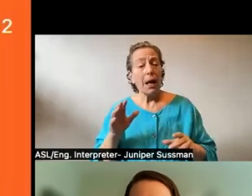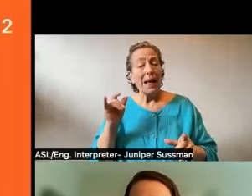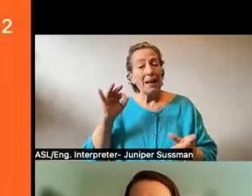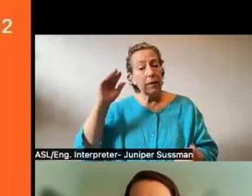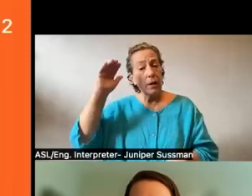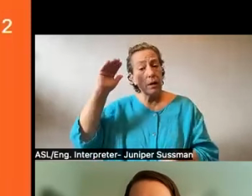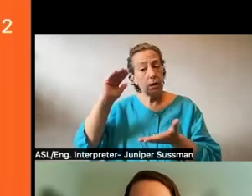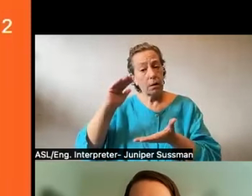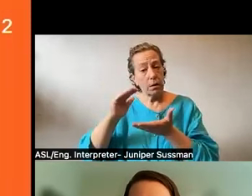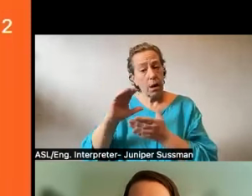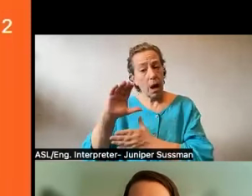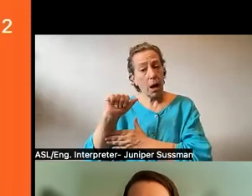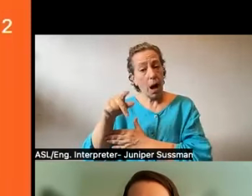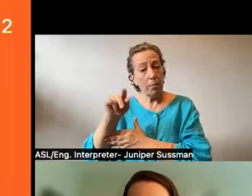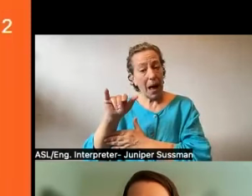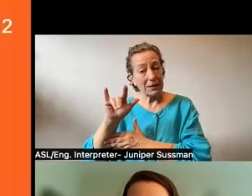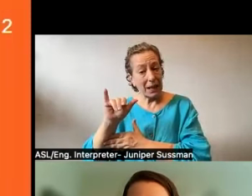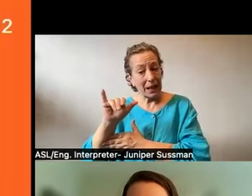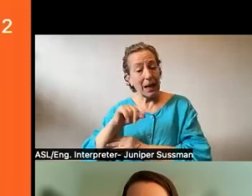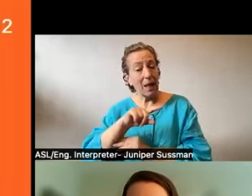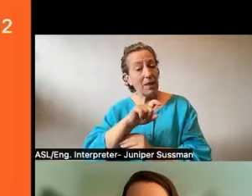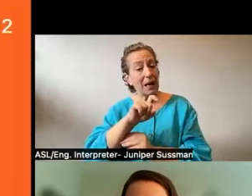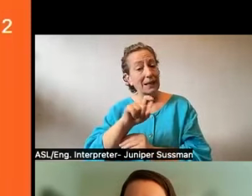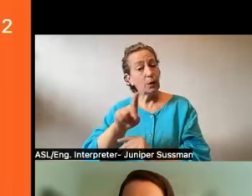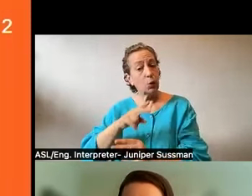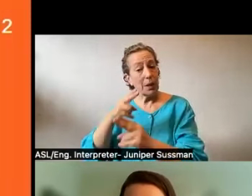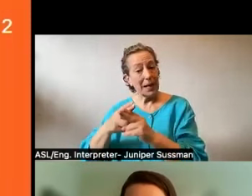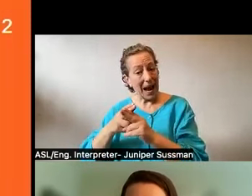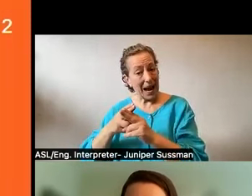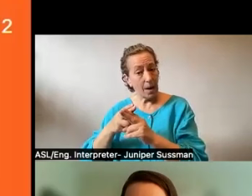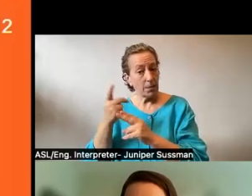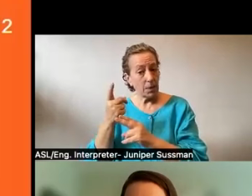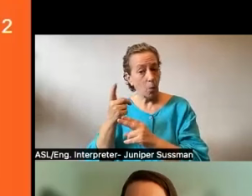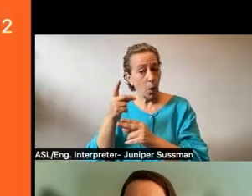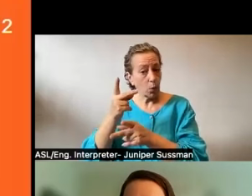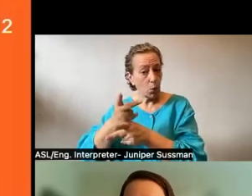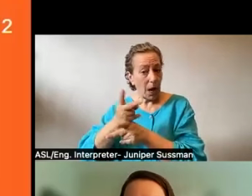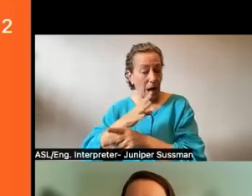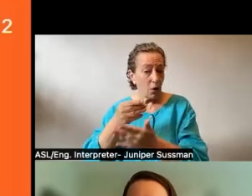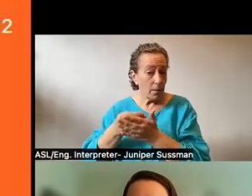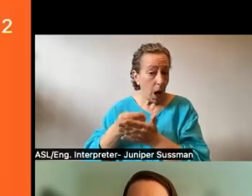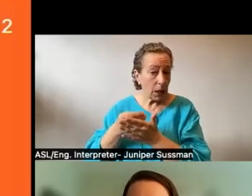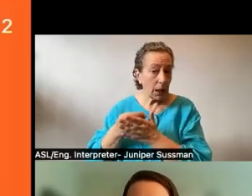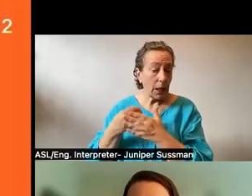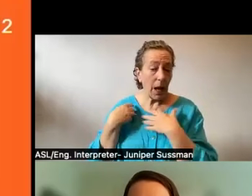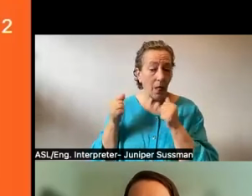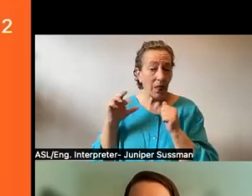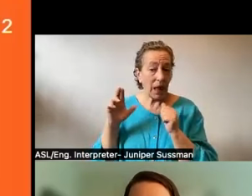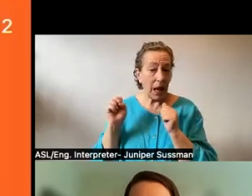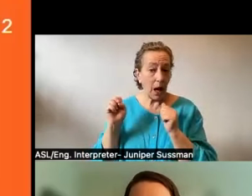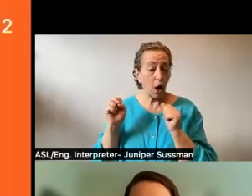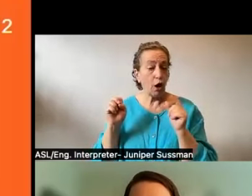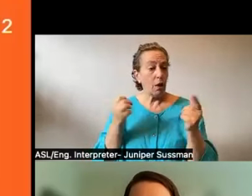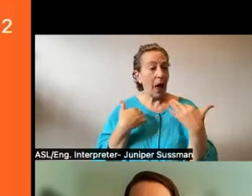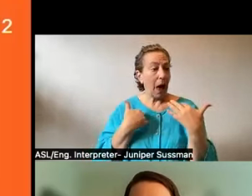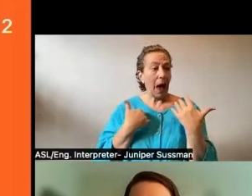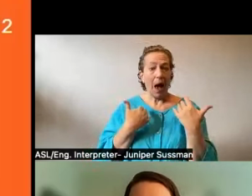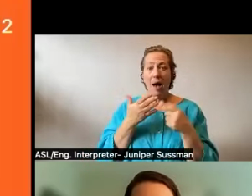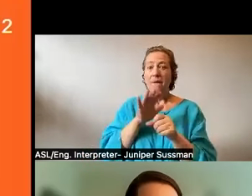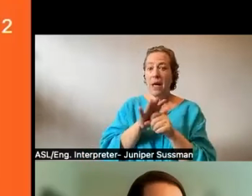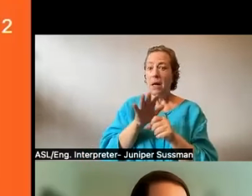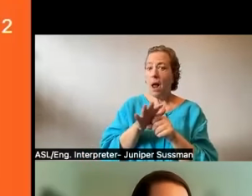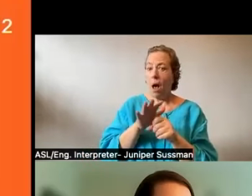to name somebody they trust to manage their finances or healthcare, they might still have enough capacity to